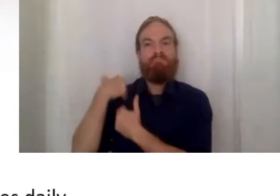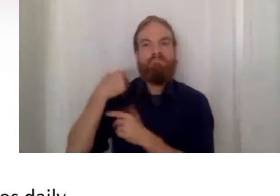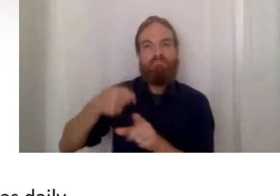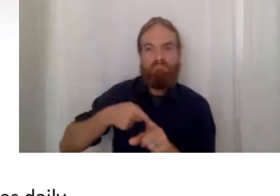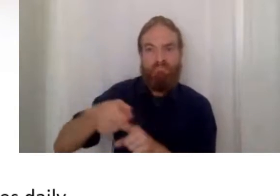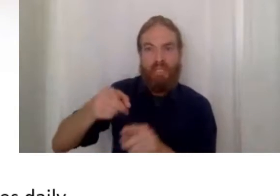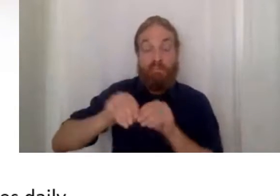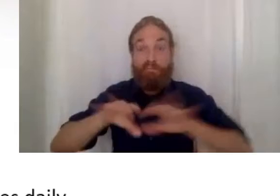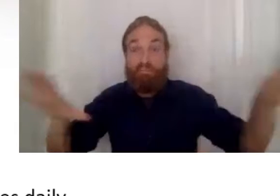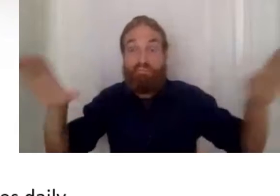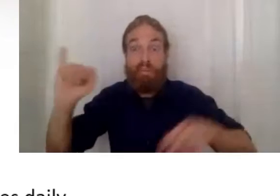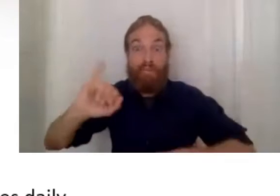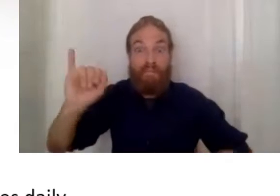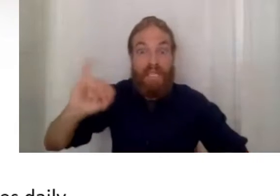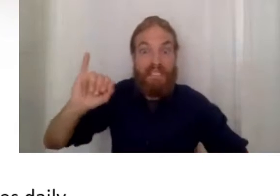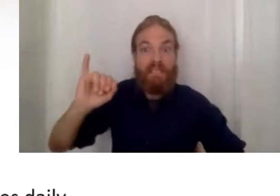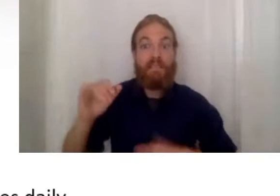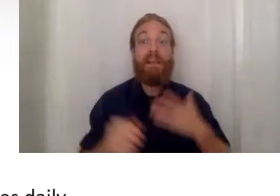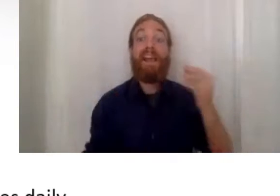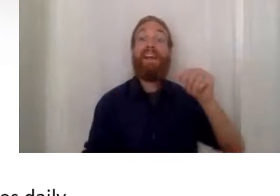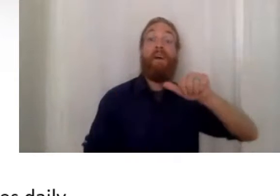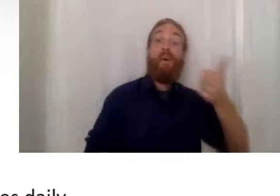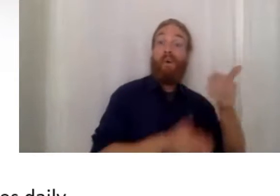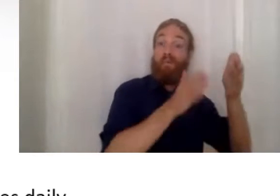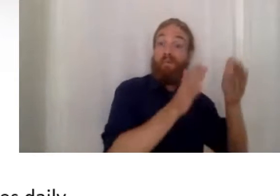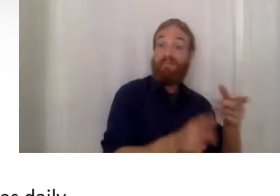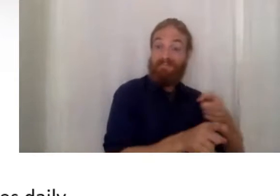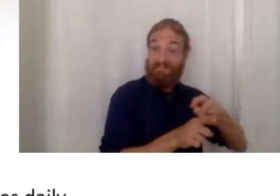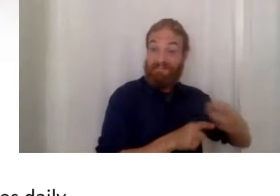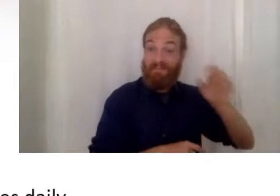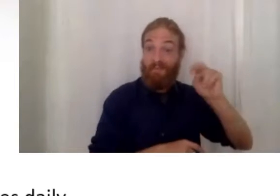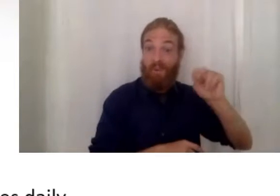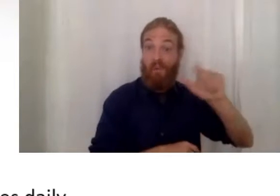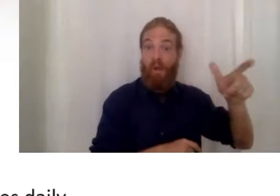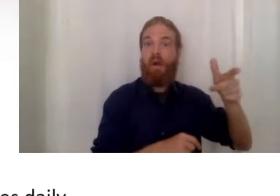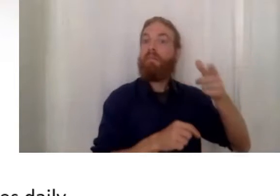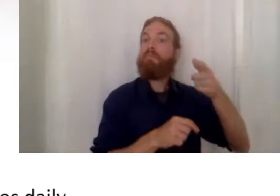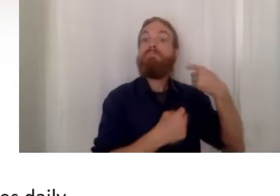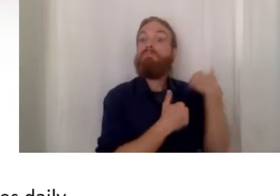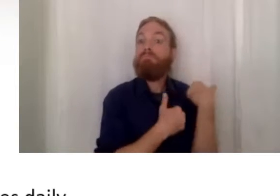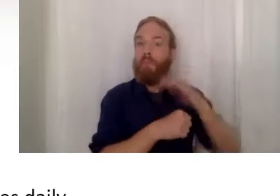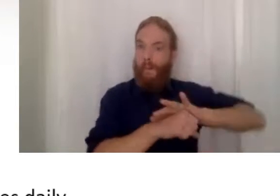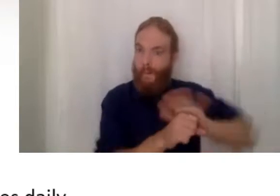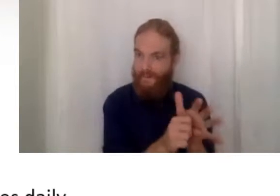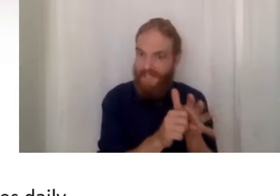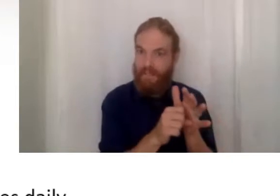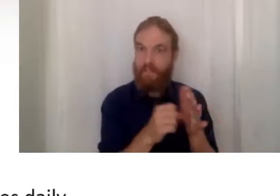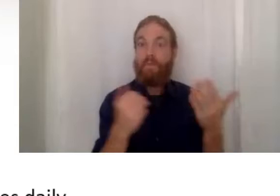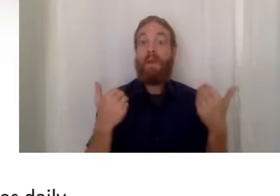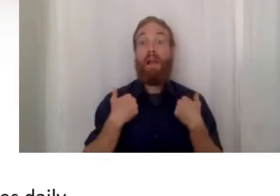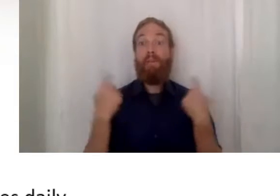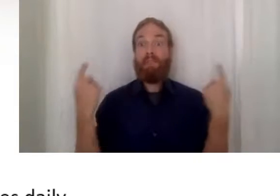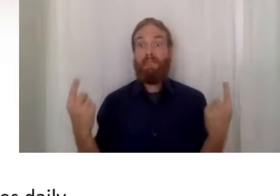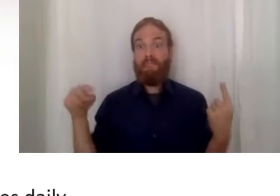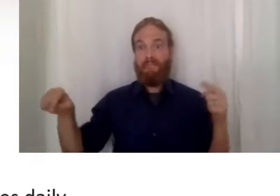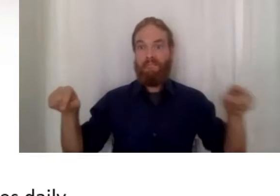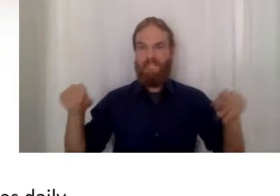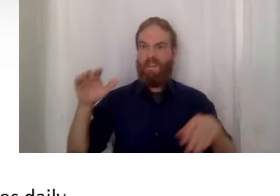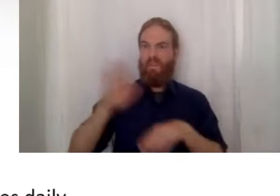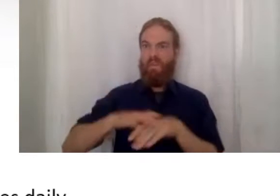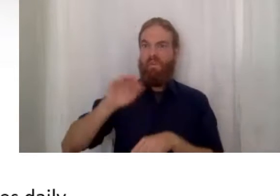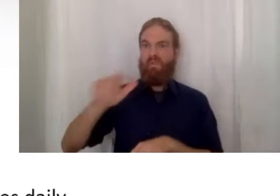carry a phone with them 24/7 in order to get those calls on, evenings or on weekends.